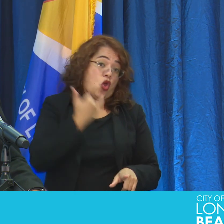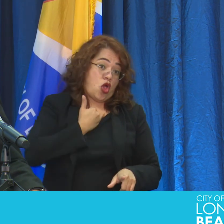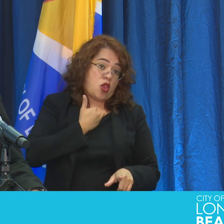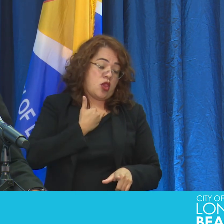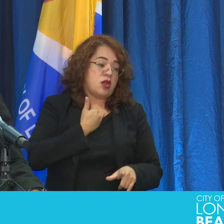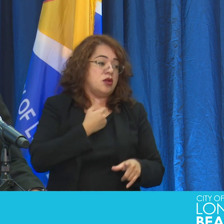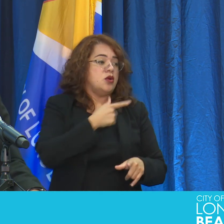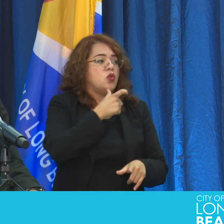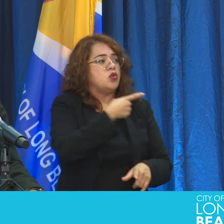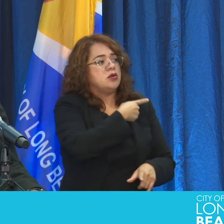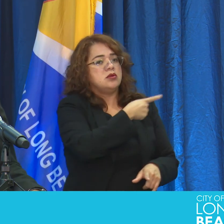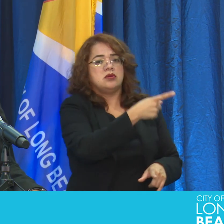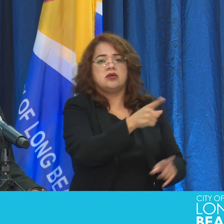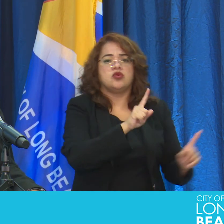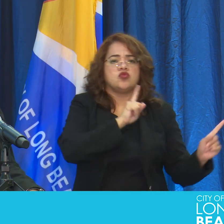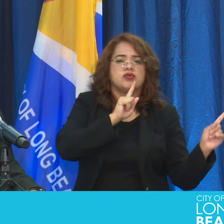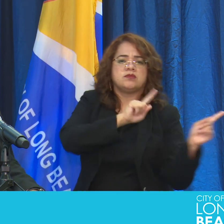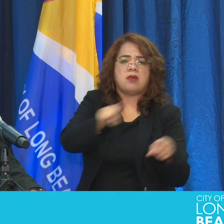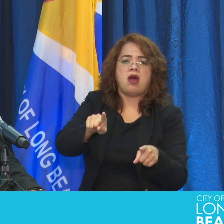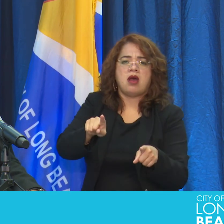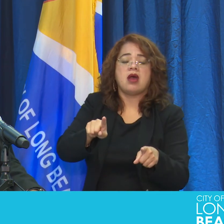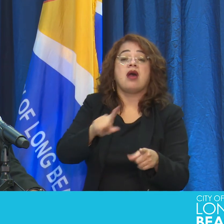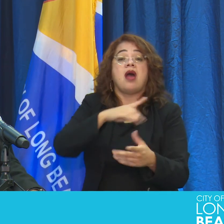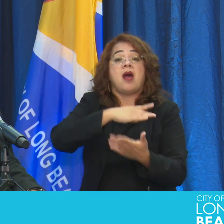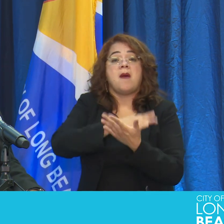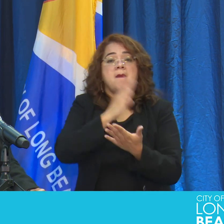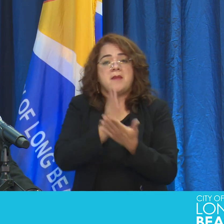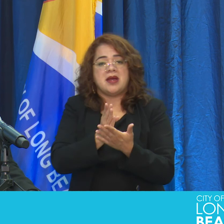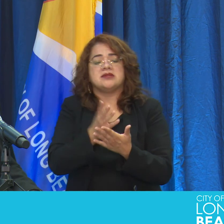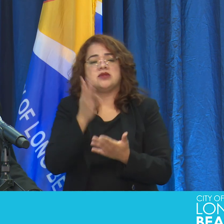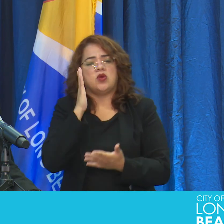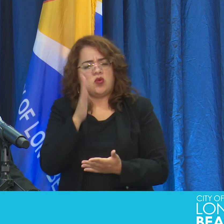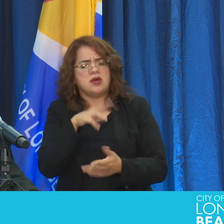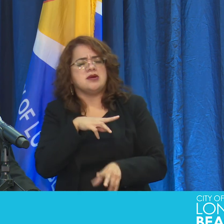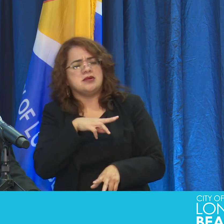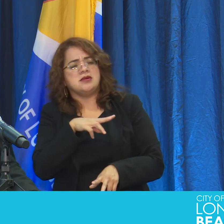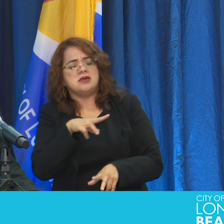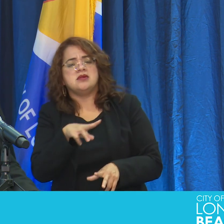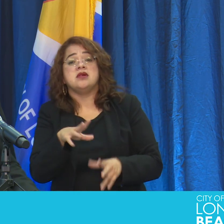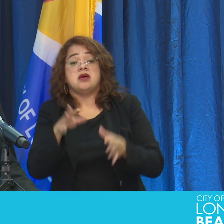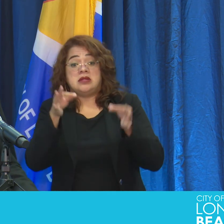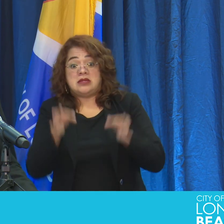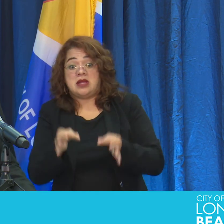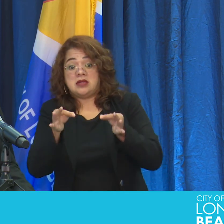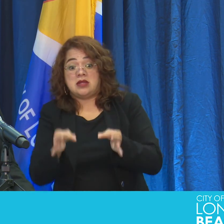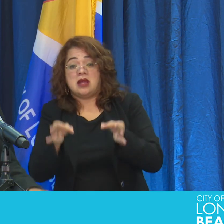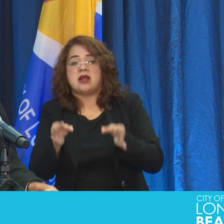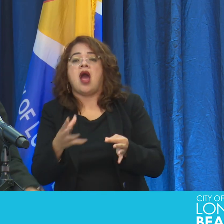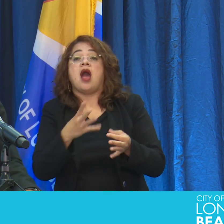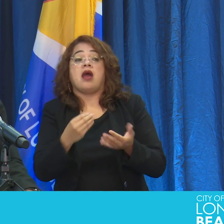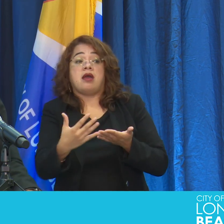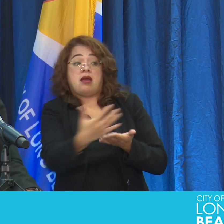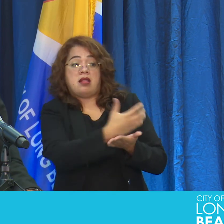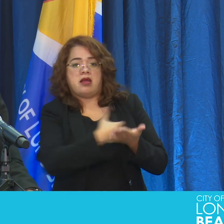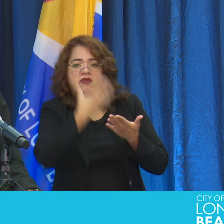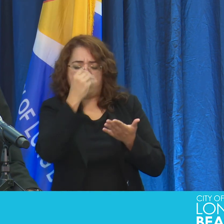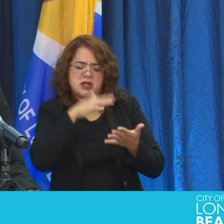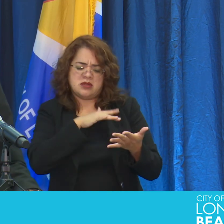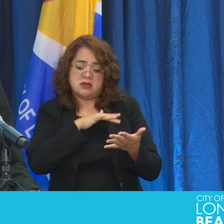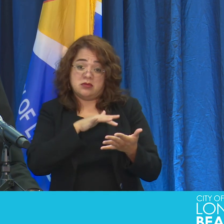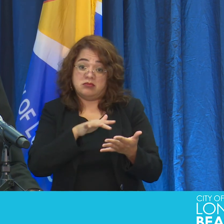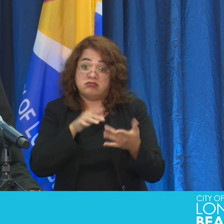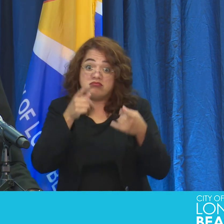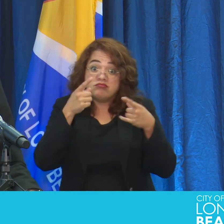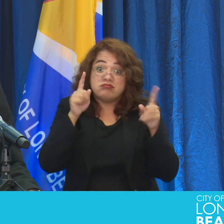that. So part of this budget is studying and looking at that. I think Mr. Modica already spoke to the size of the cut. It's